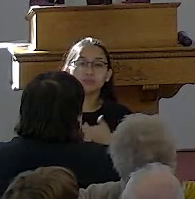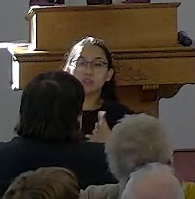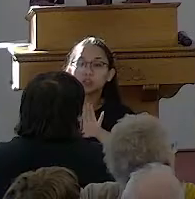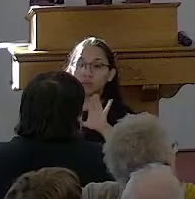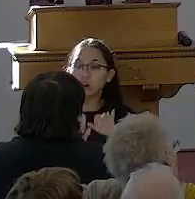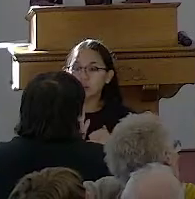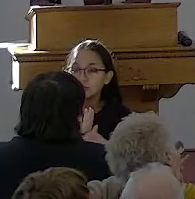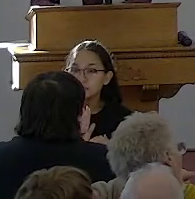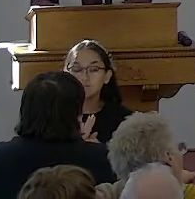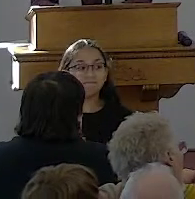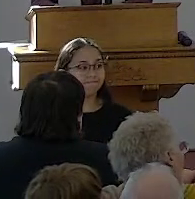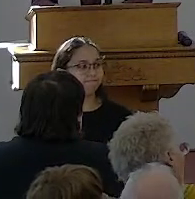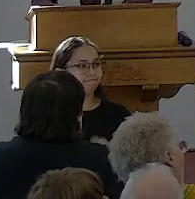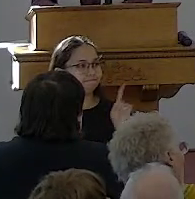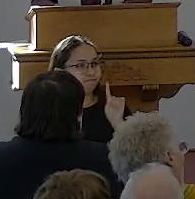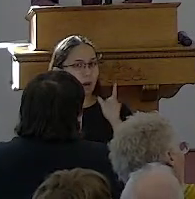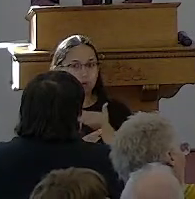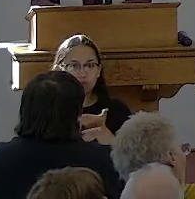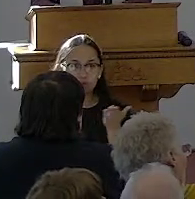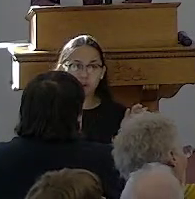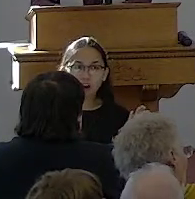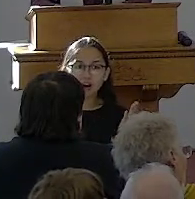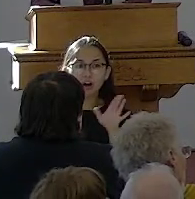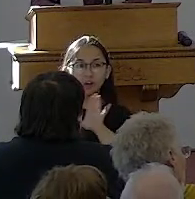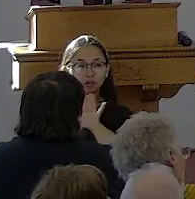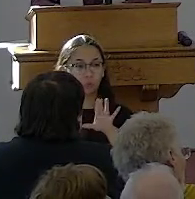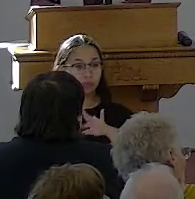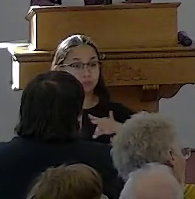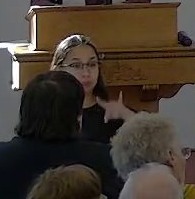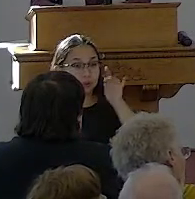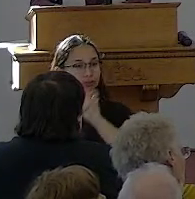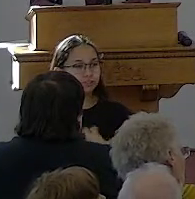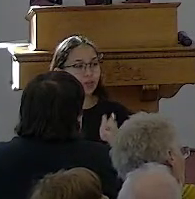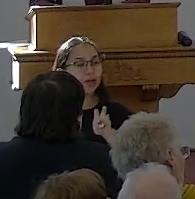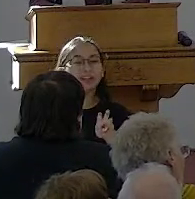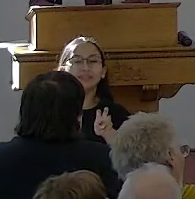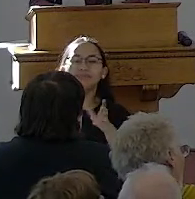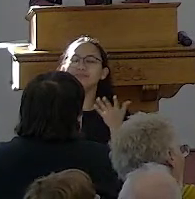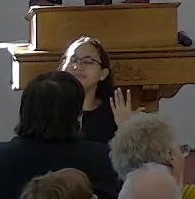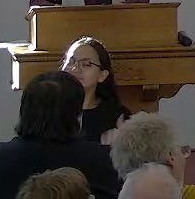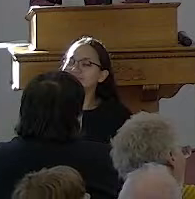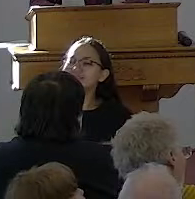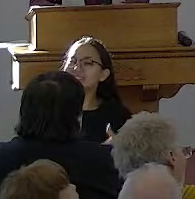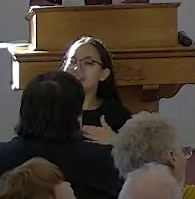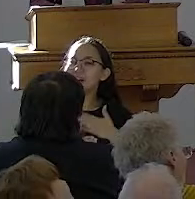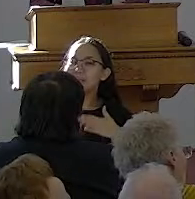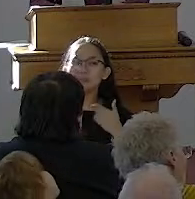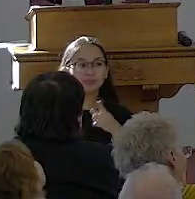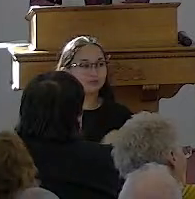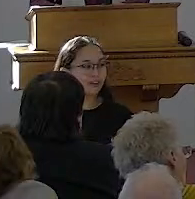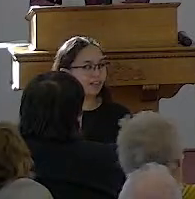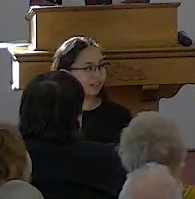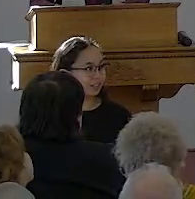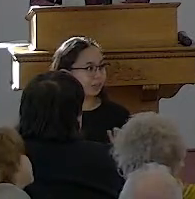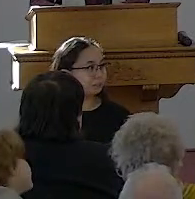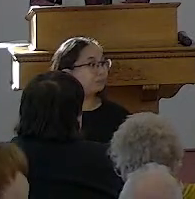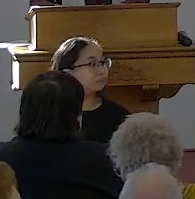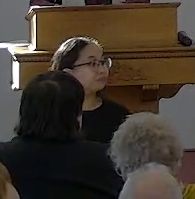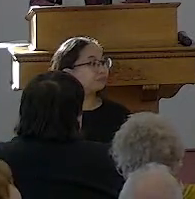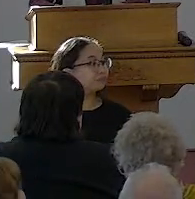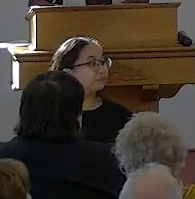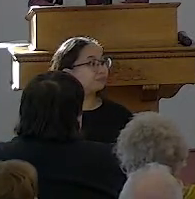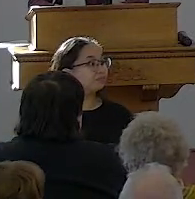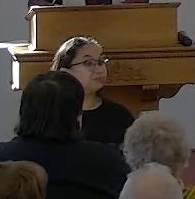identity, and wherever you are on your spiritual journey, we're glad you're here. In the spirit of